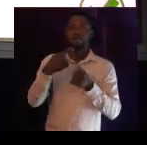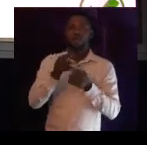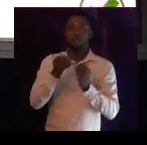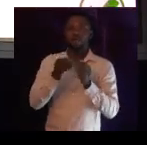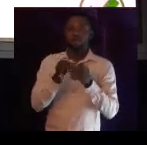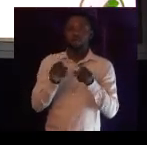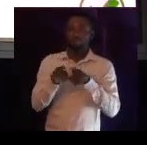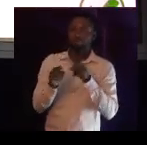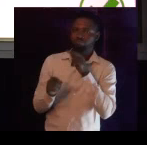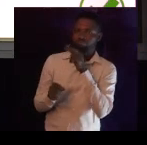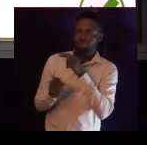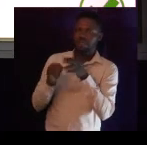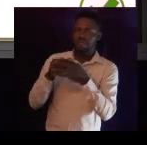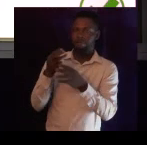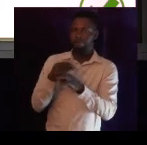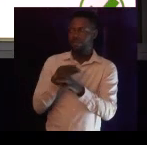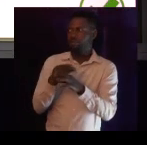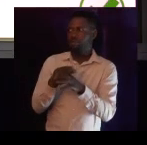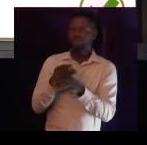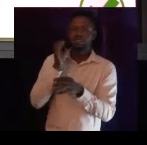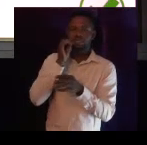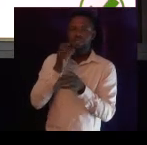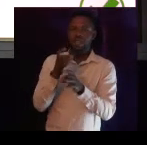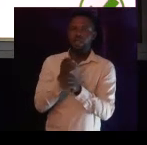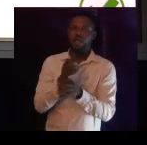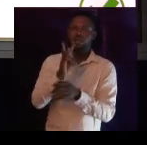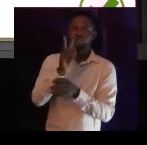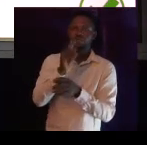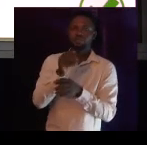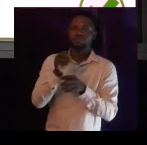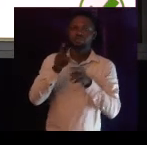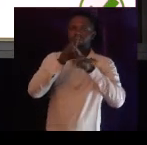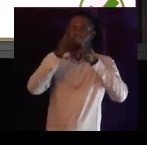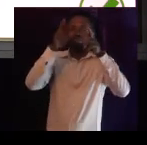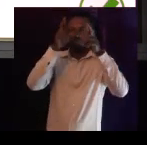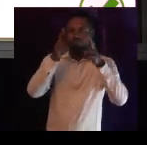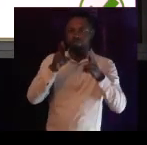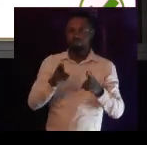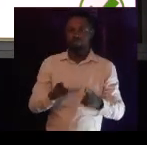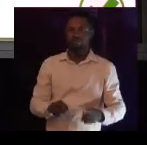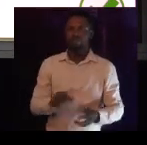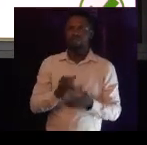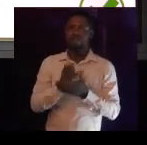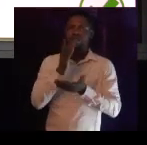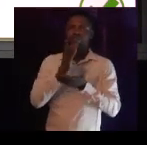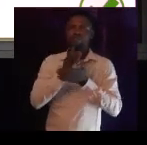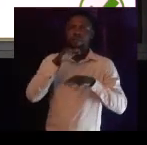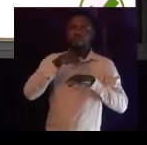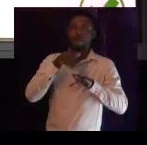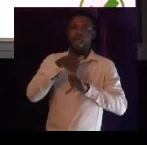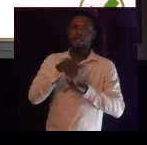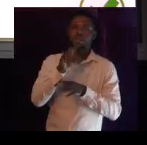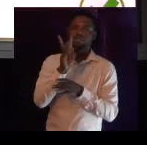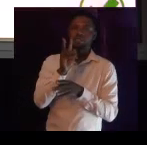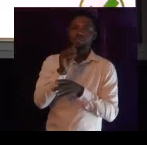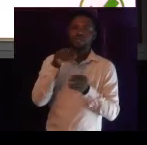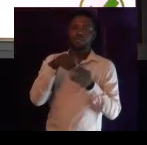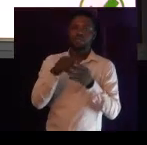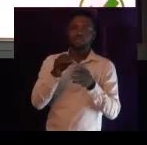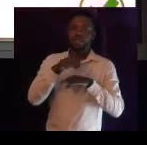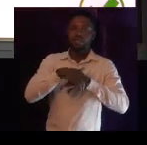number, like this. So in mathematics, Darasimi scored 16, so you draw a rectangle that stops in front of